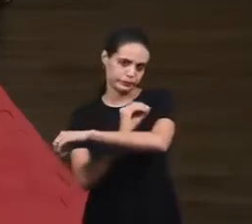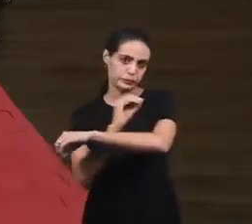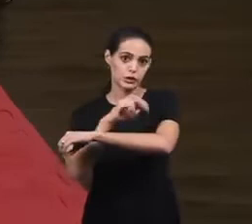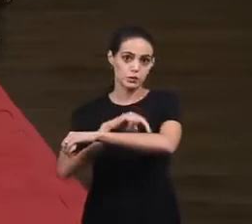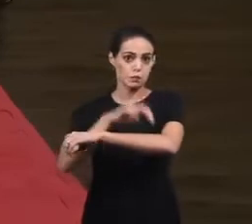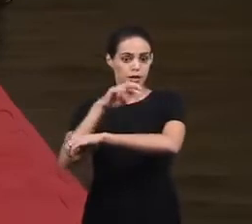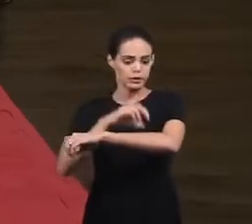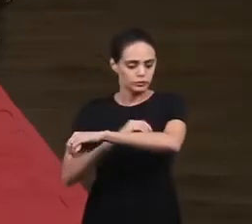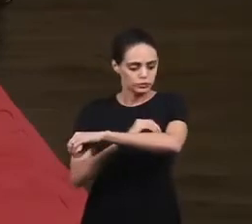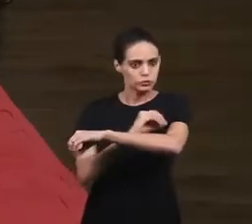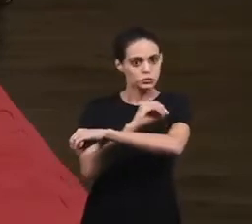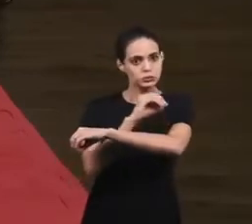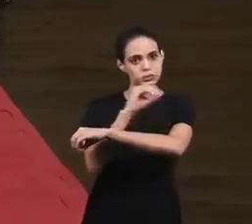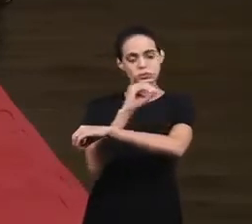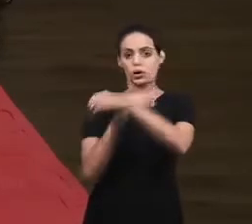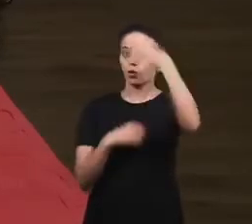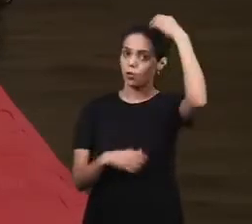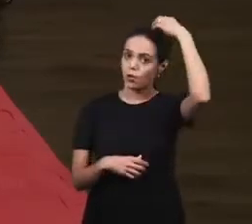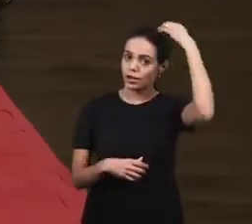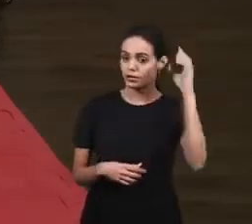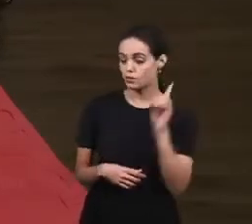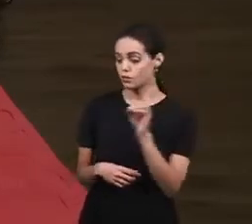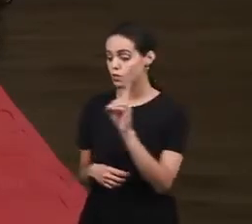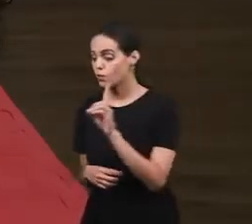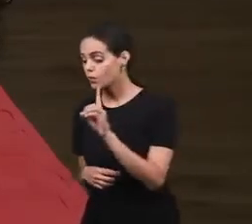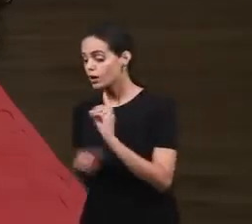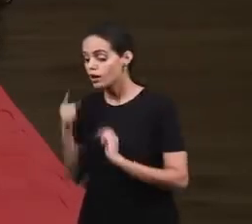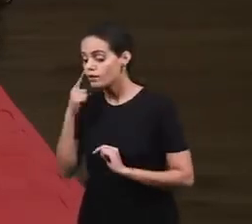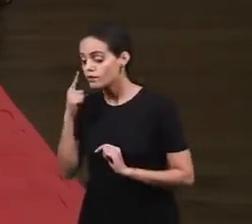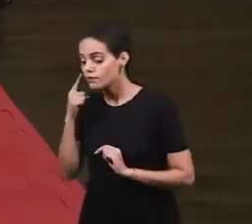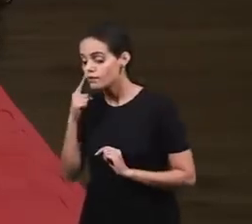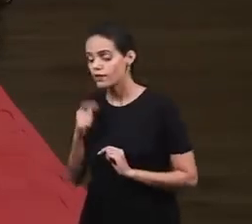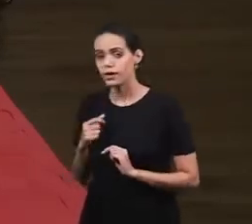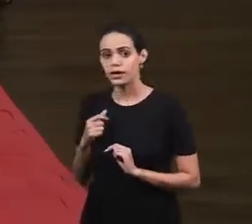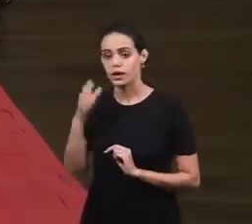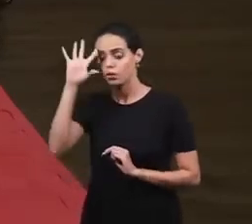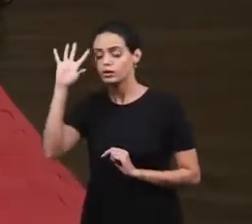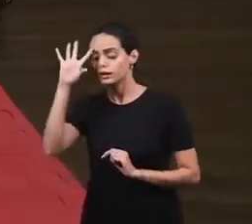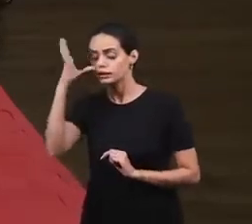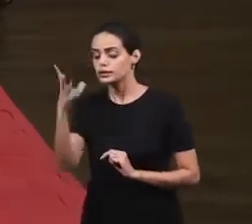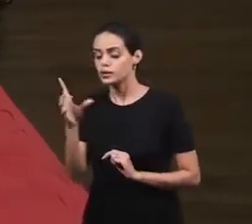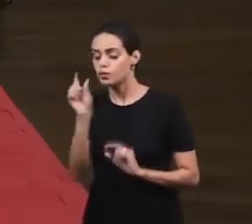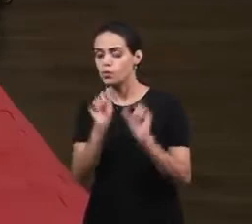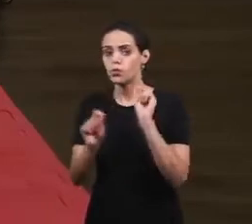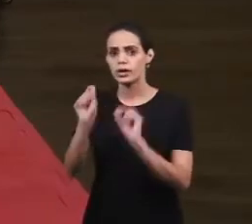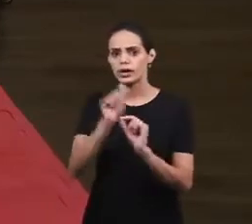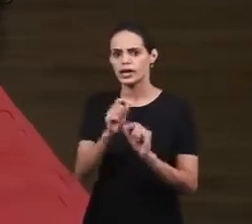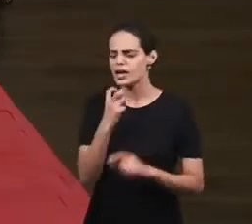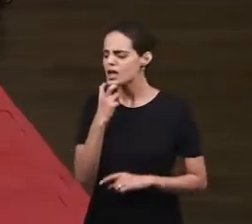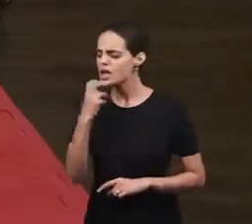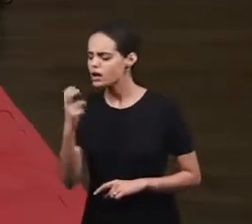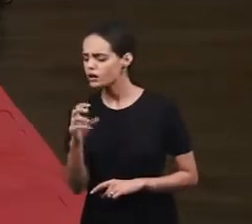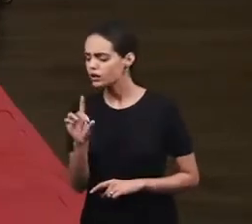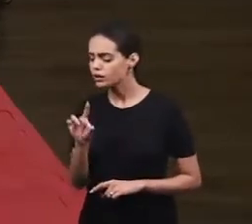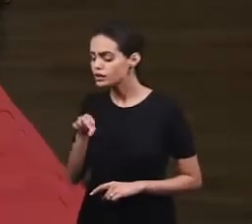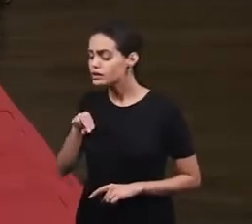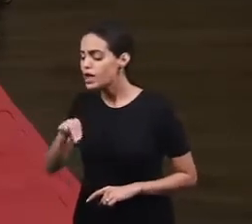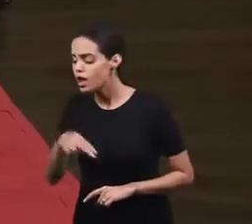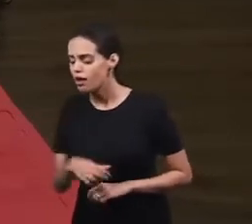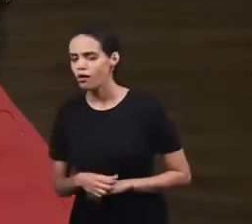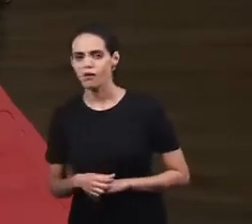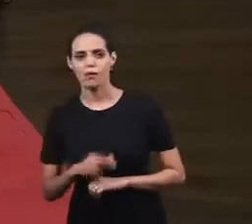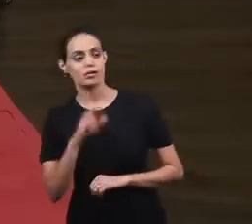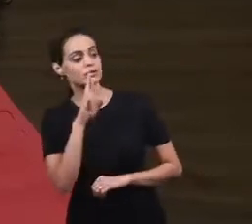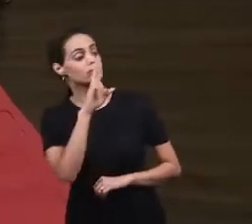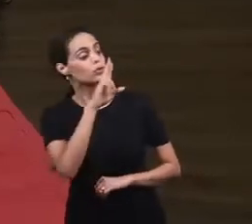did? He wanted to go see what happened to Daniel. And he yelled, Daniel! And Daniel